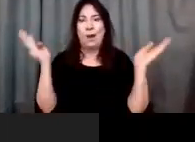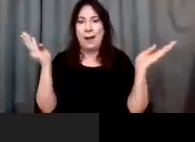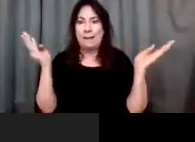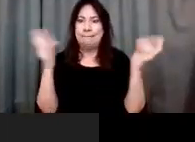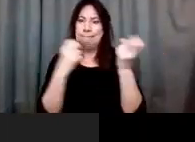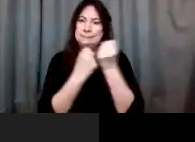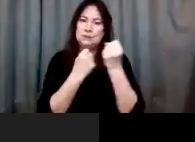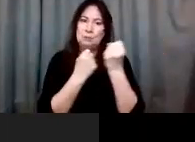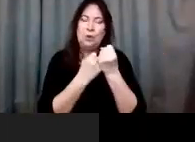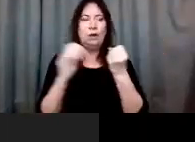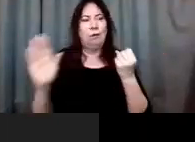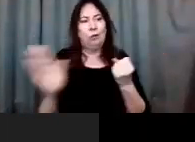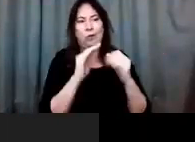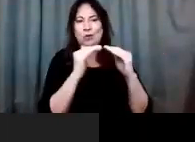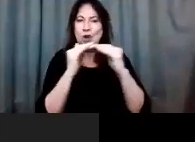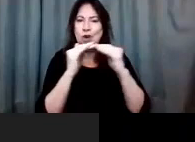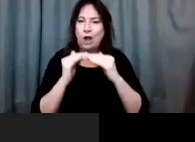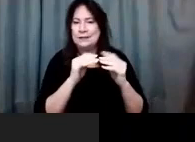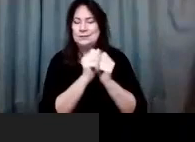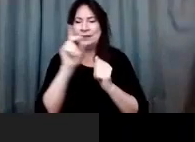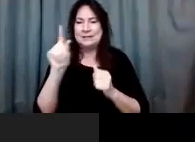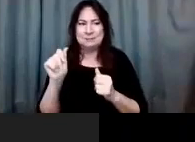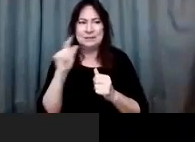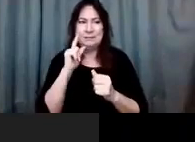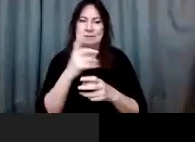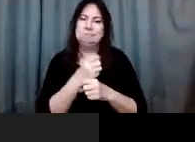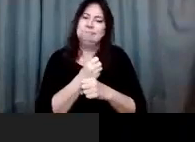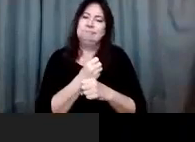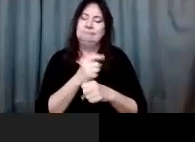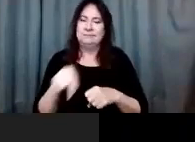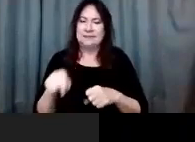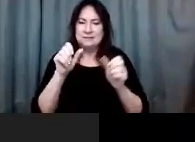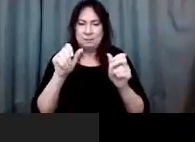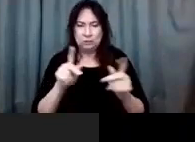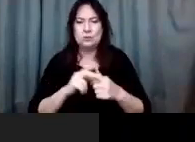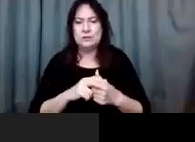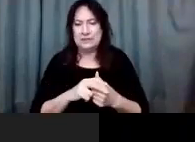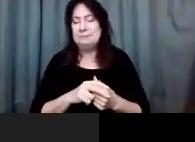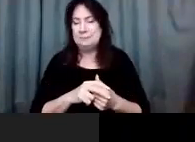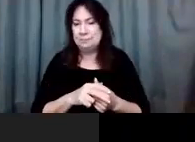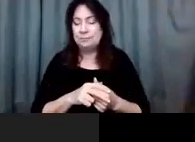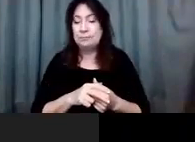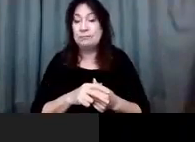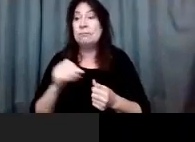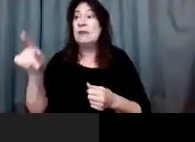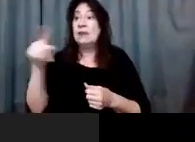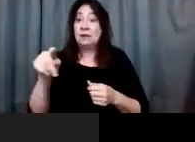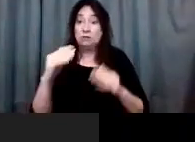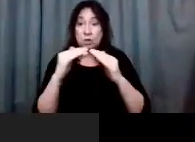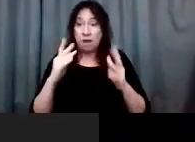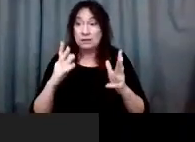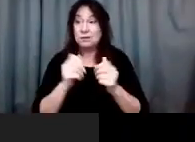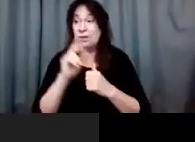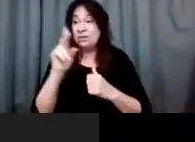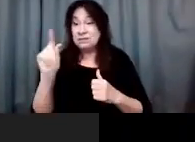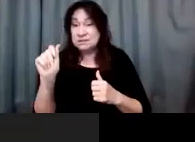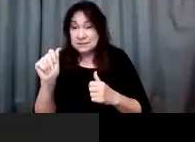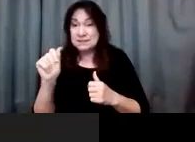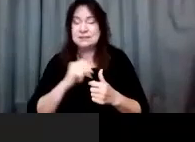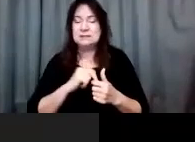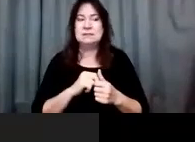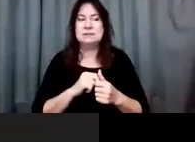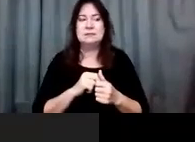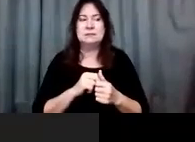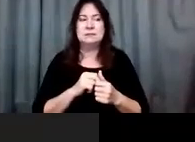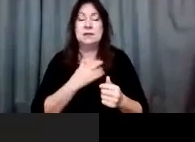support your colleagues with disabilities by embracing this opportunity. And if you're a colleague with disabilities, you